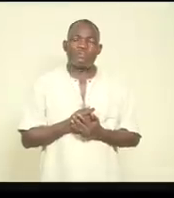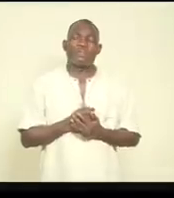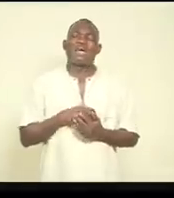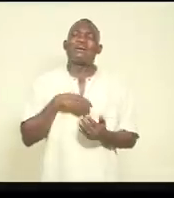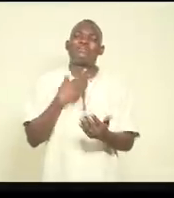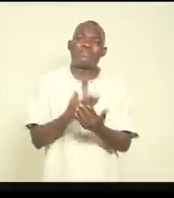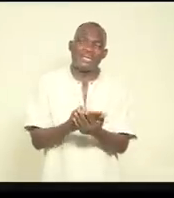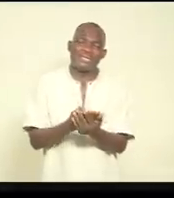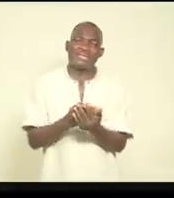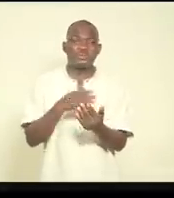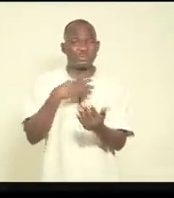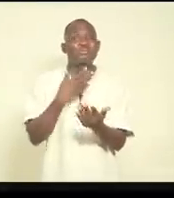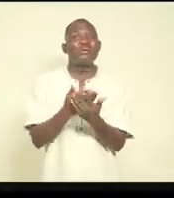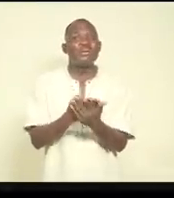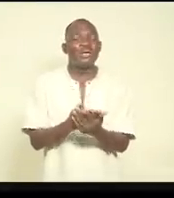son.